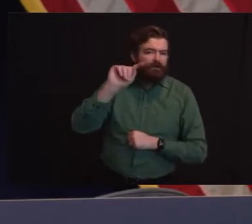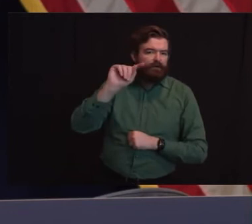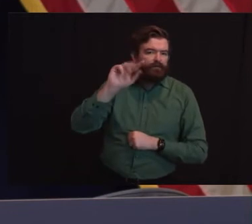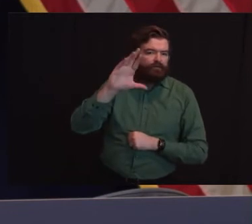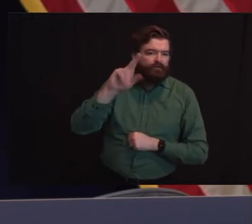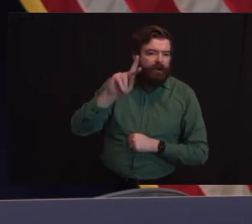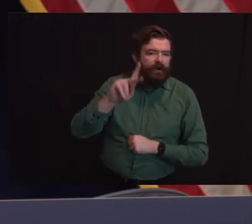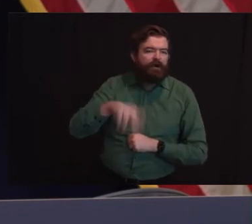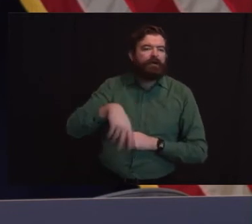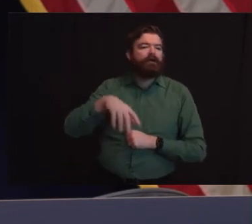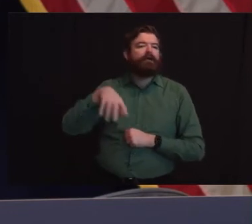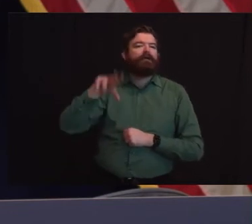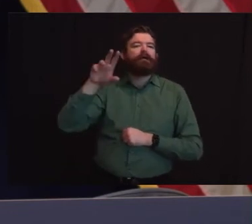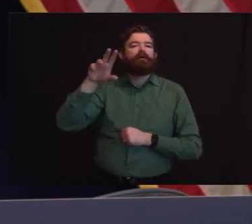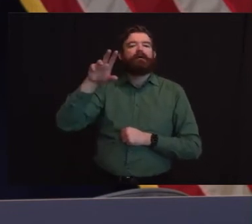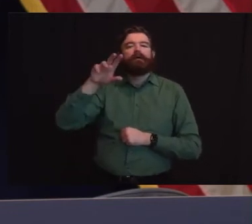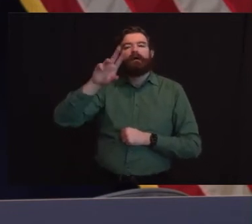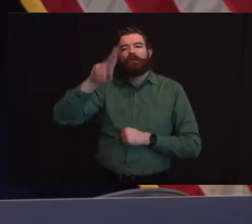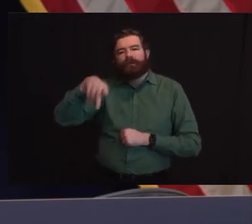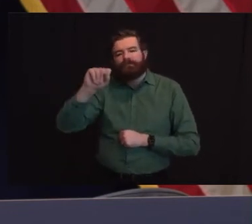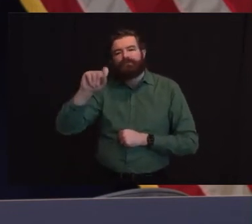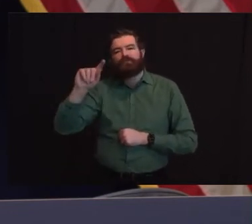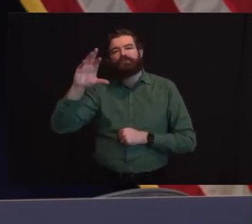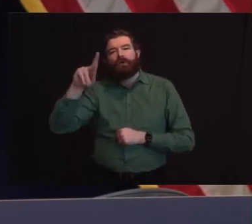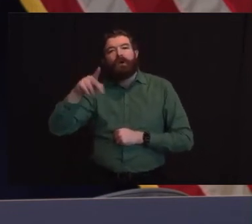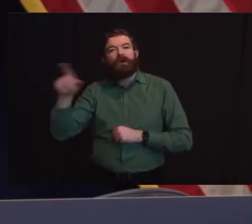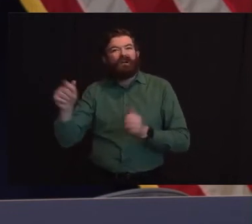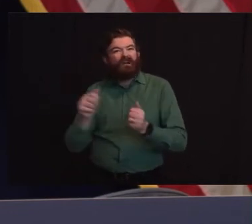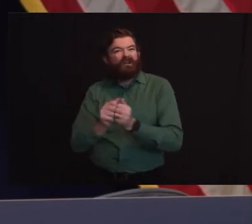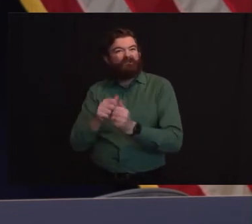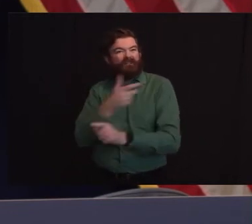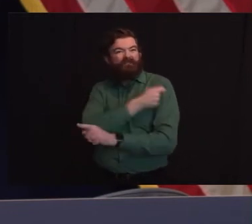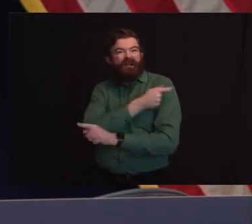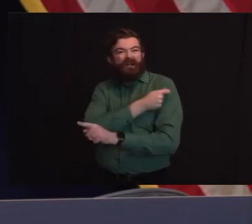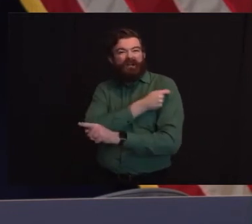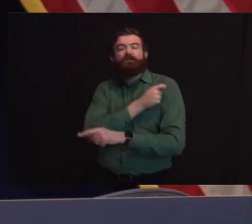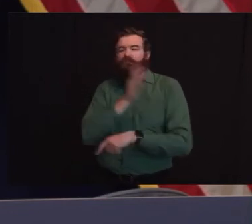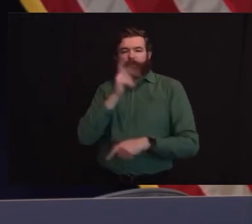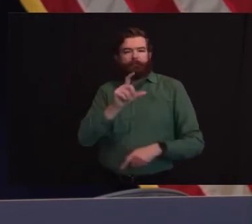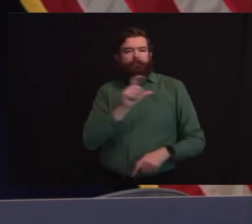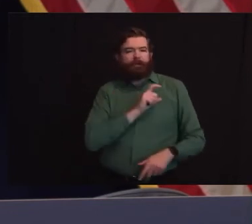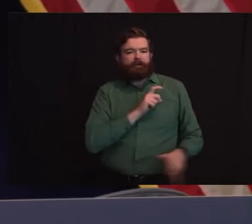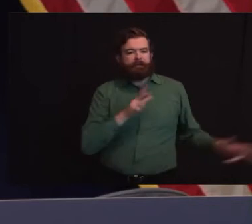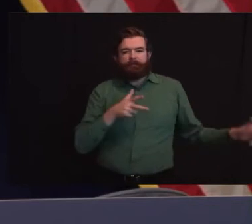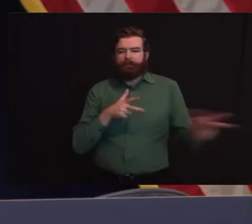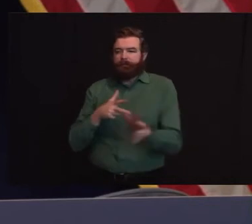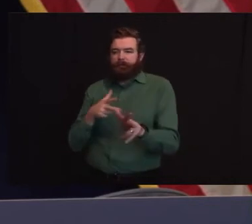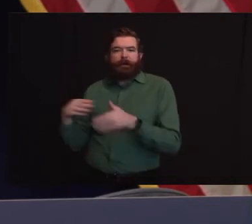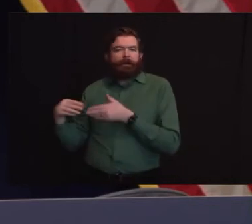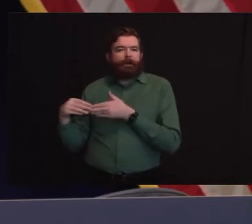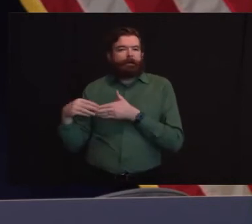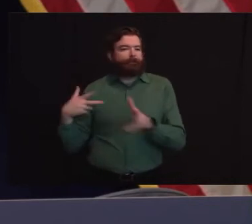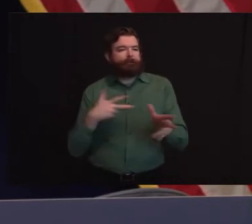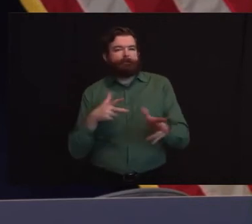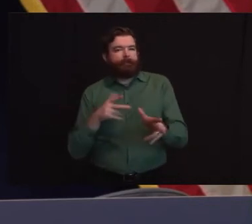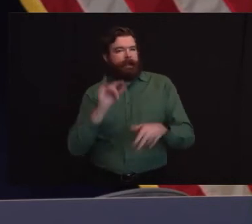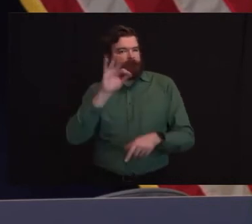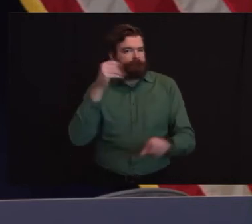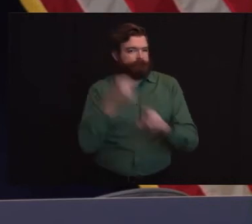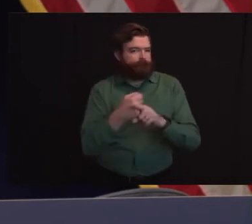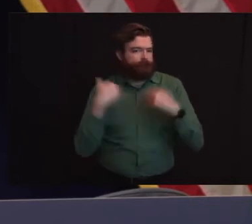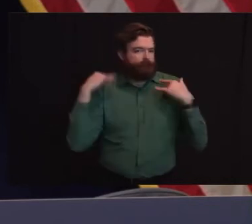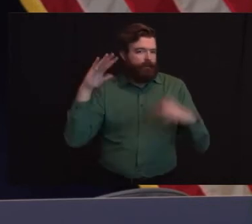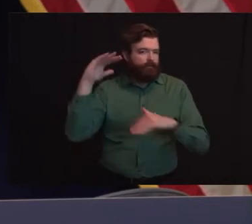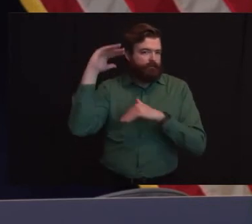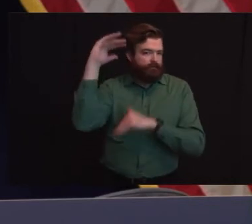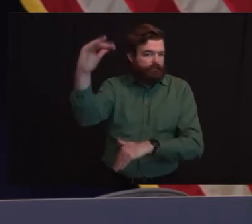there. So certainly we're going to be monitoring that all weekend, but I would strongly recommend if citizens and motorists need to go out, that they try and